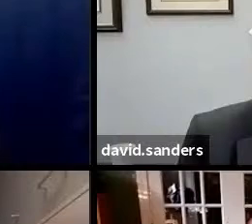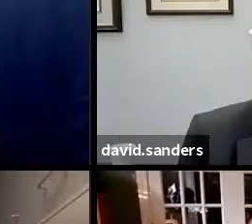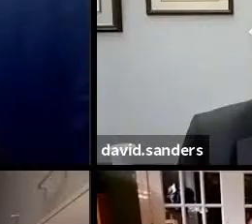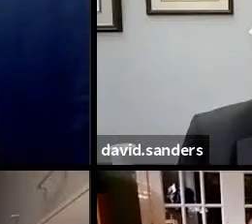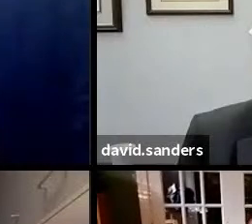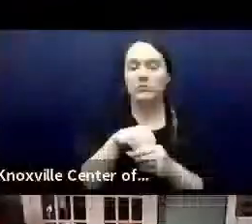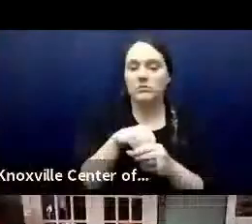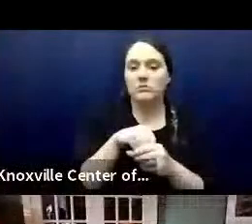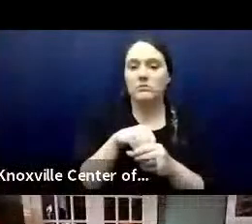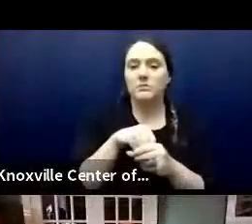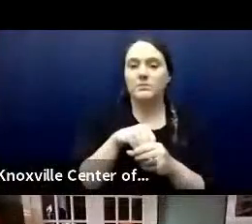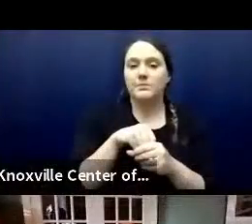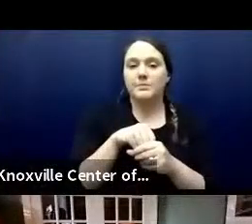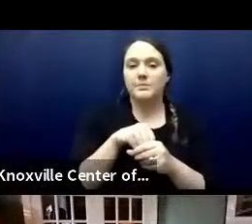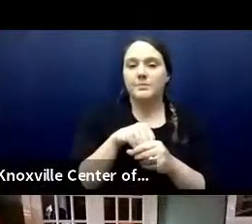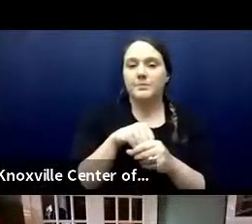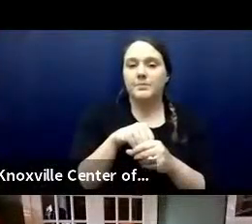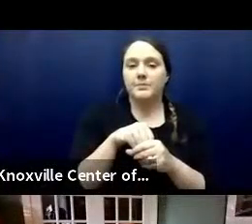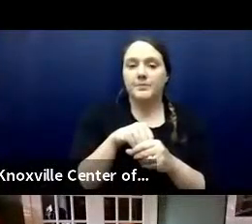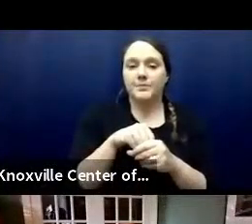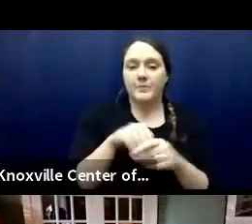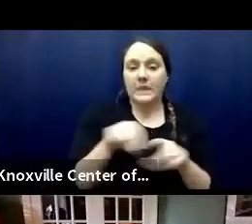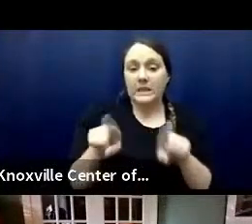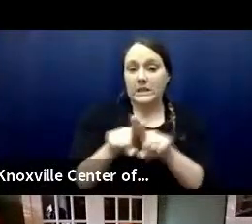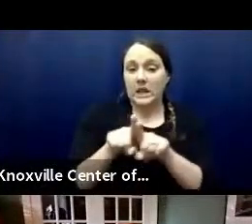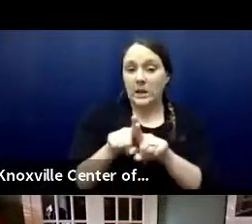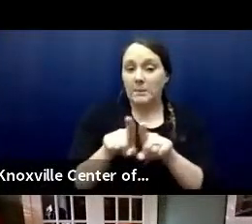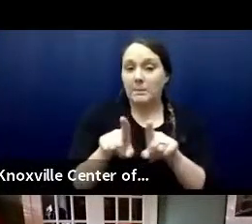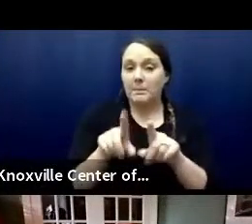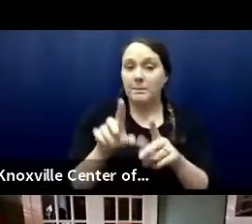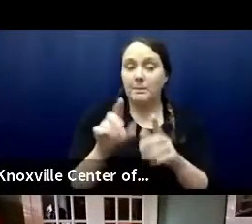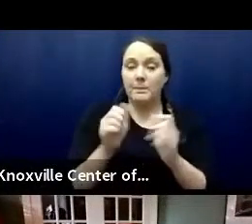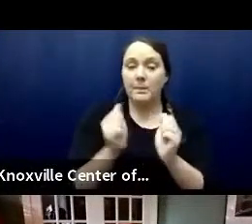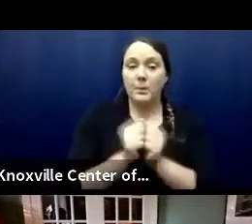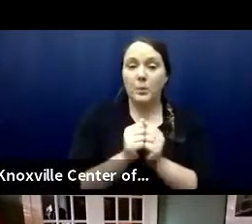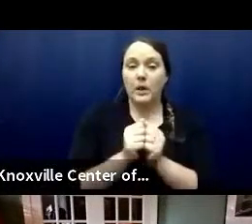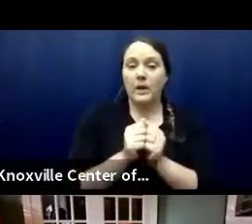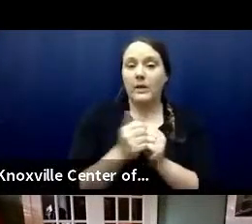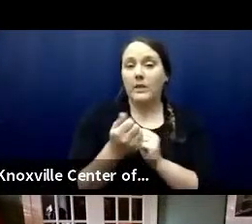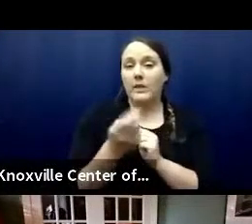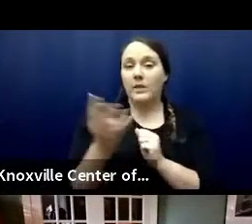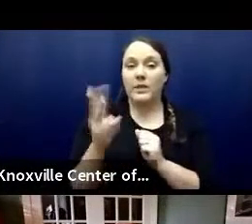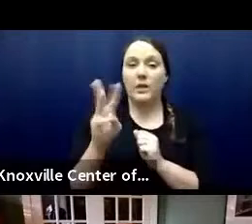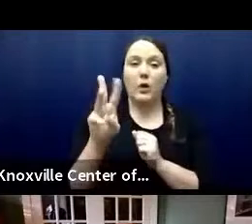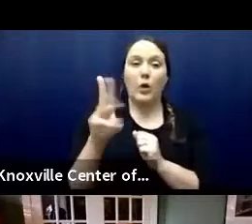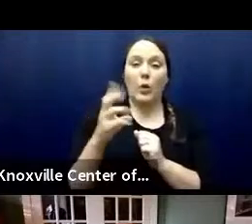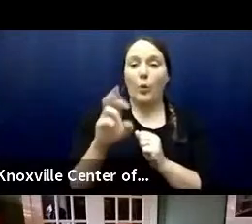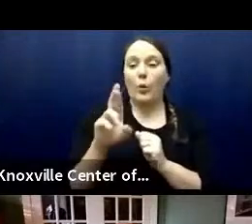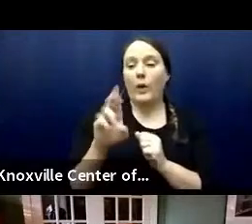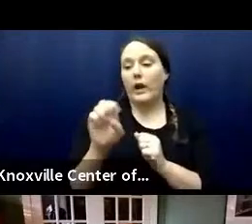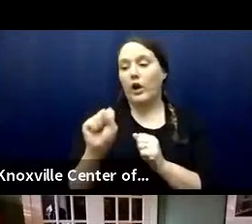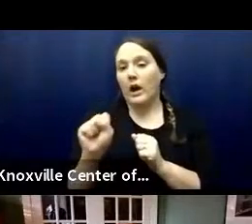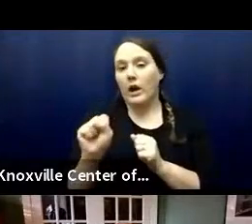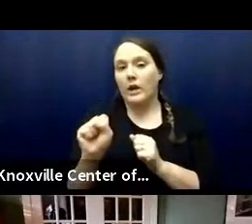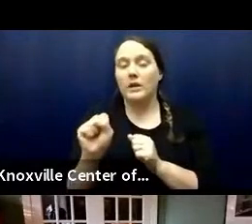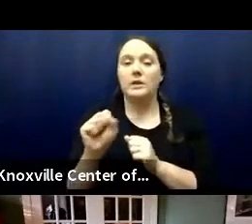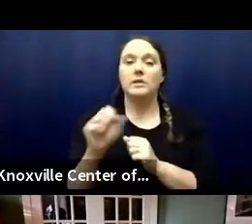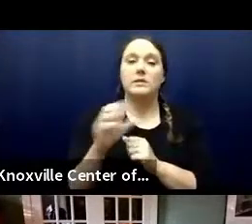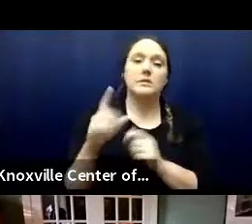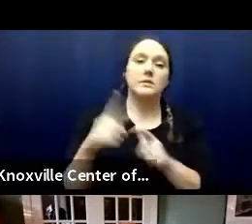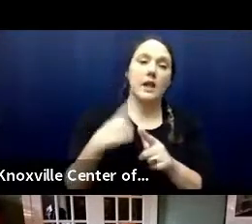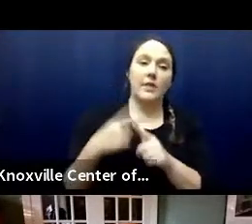that, is it the same with multiple whereases and then the action